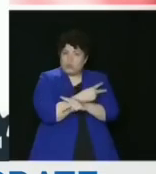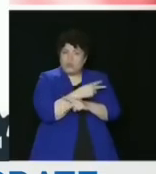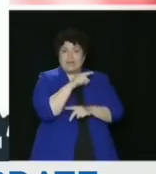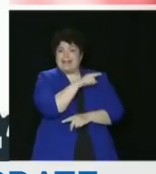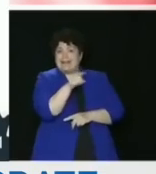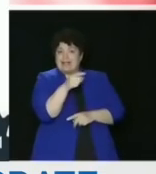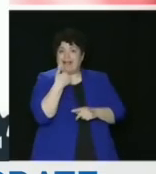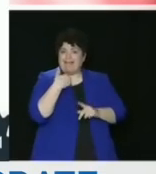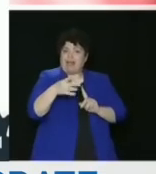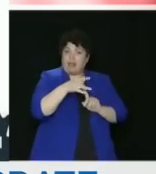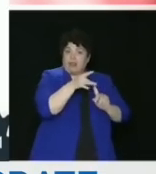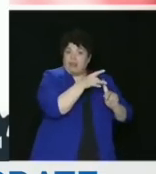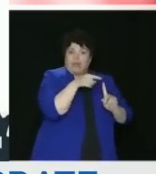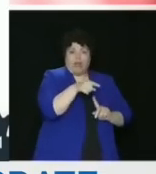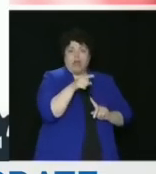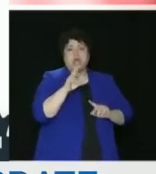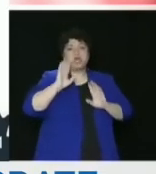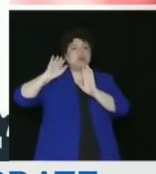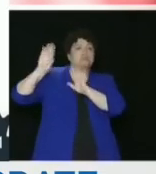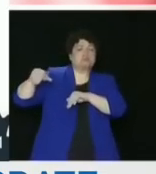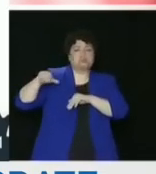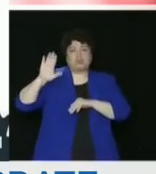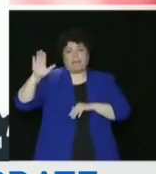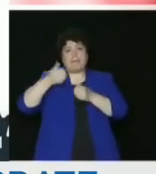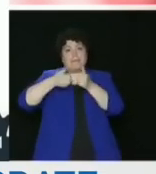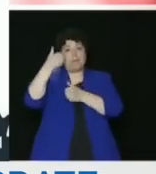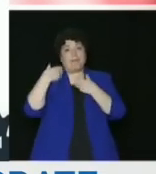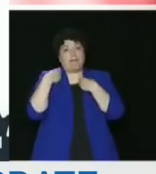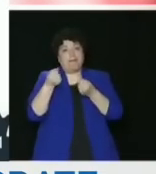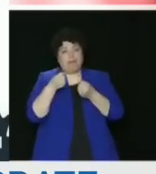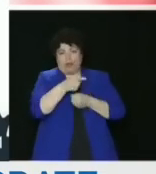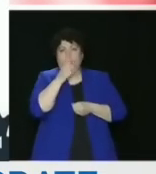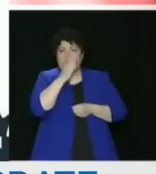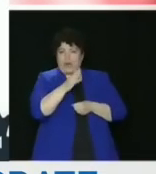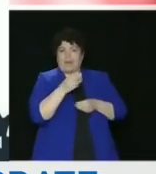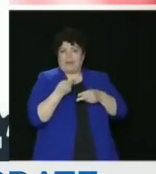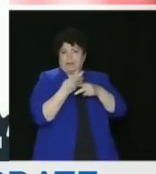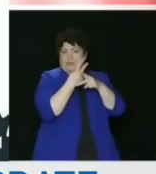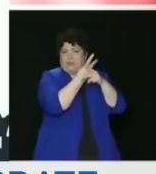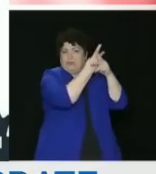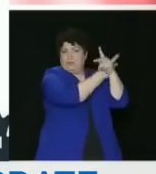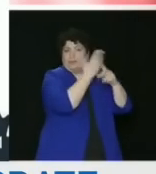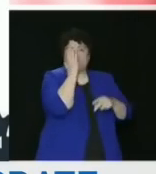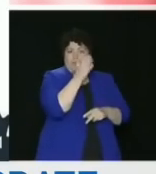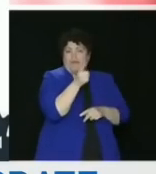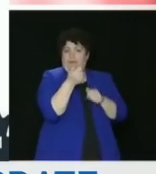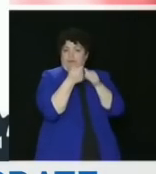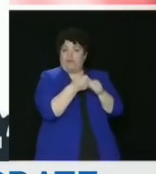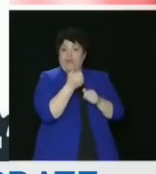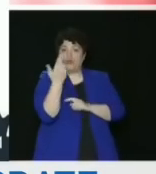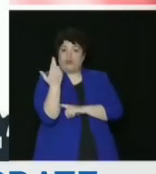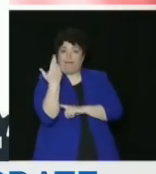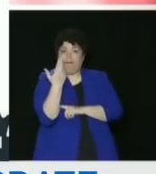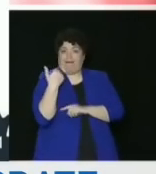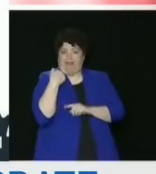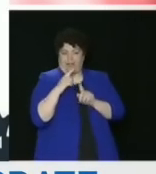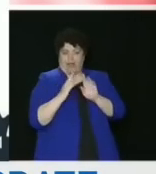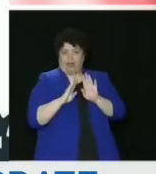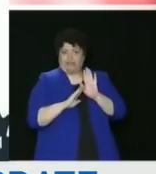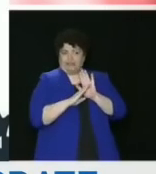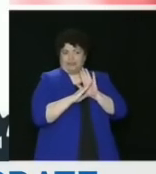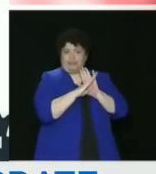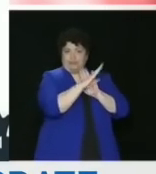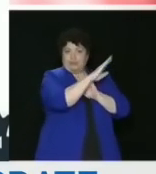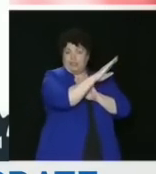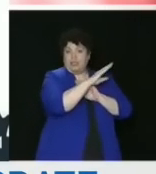nothing to strengthen public health measures, cases would continue to surge along that gray line. But as